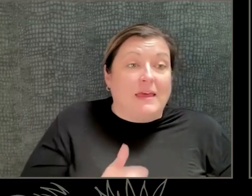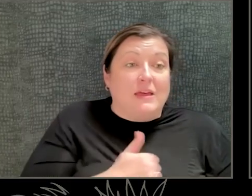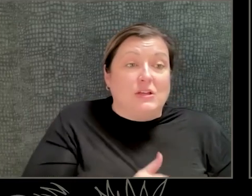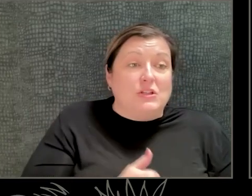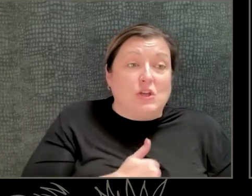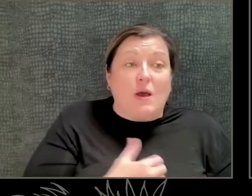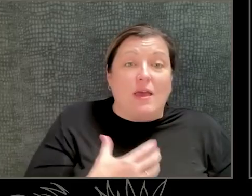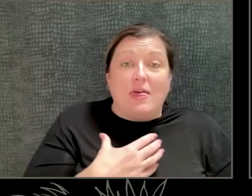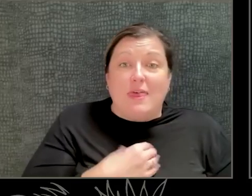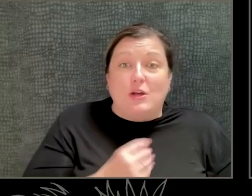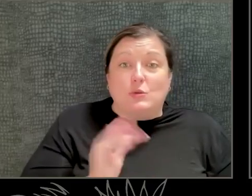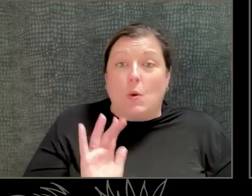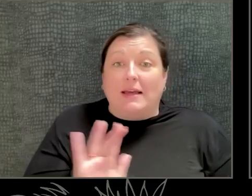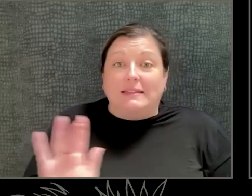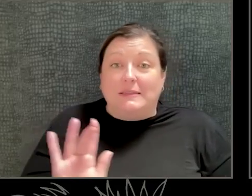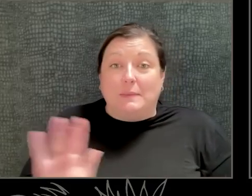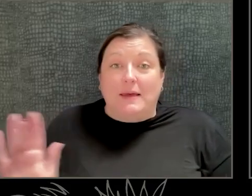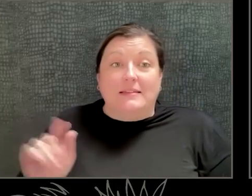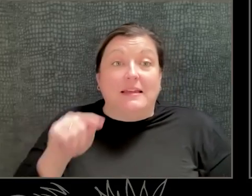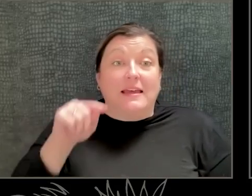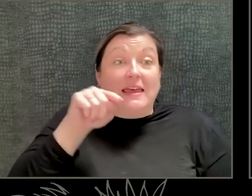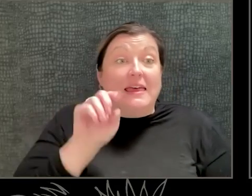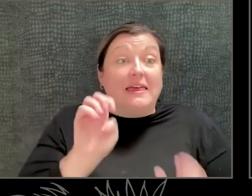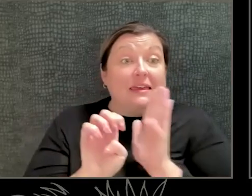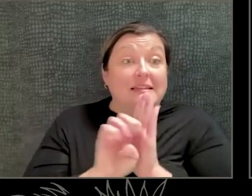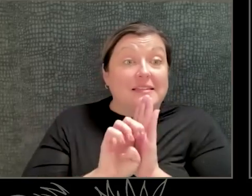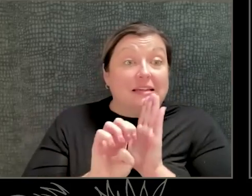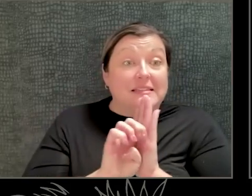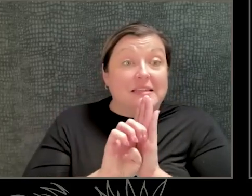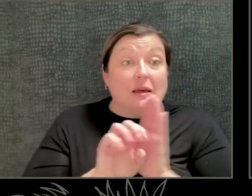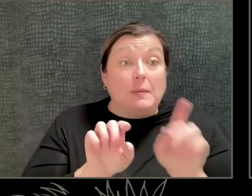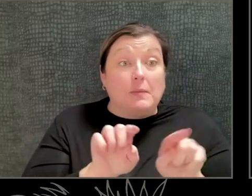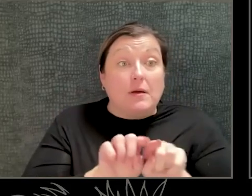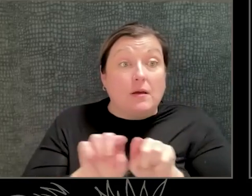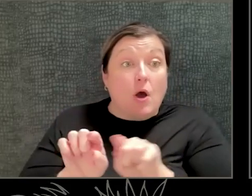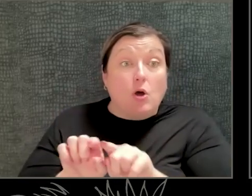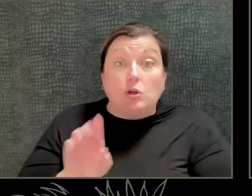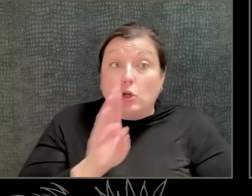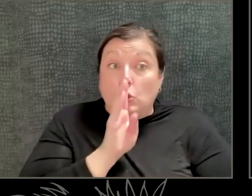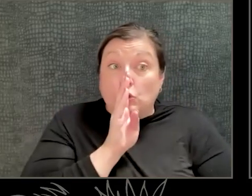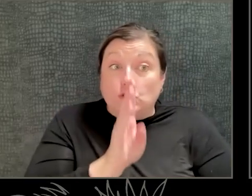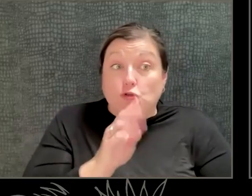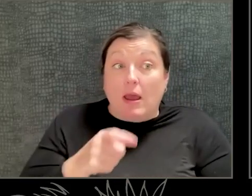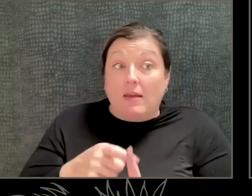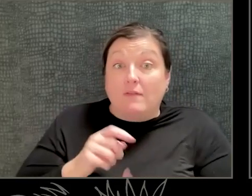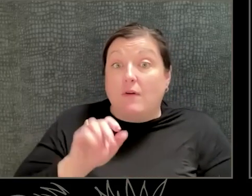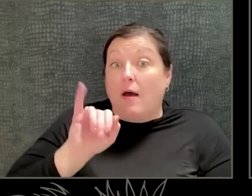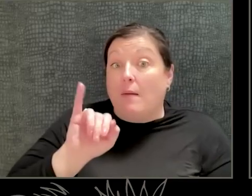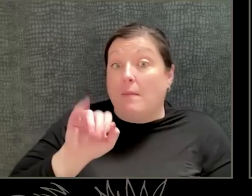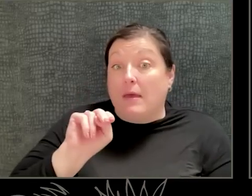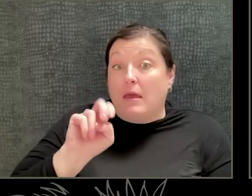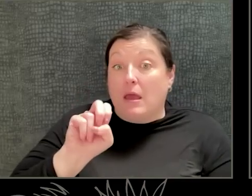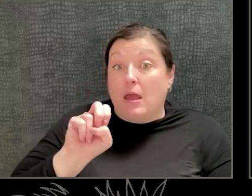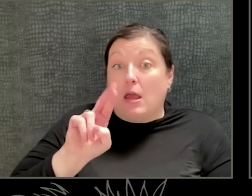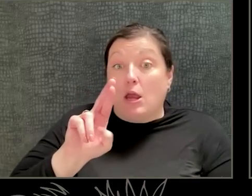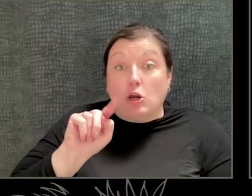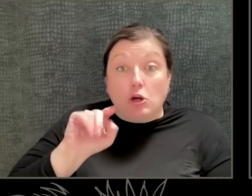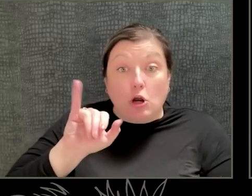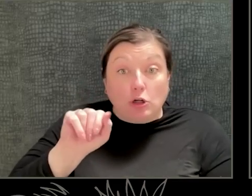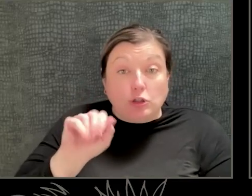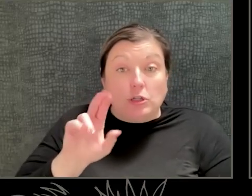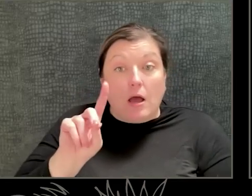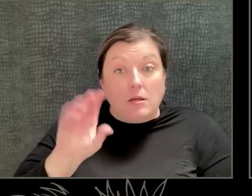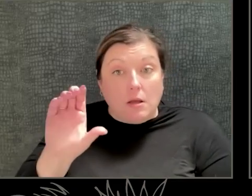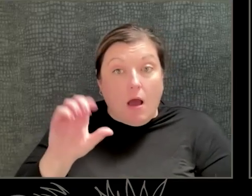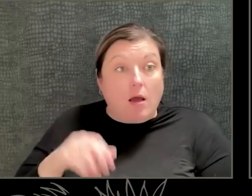spaces there. So these examples are also just straight from the Inertia docs. So this would